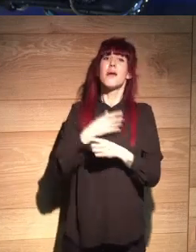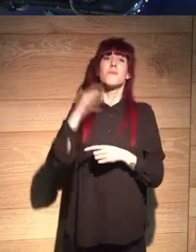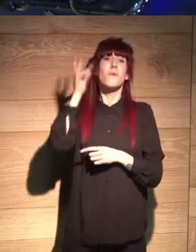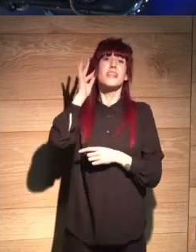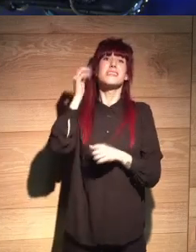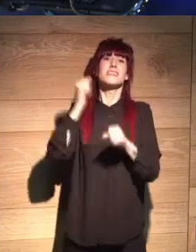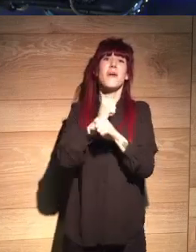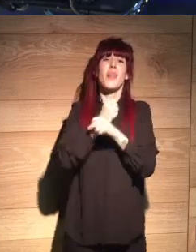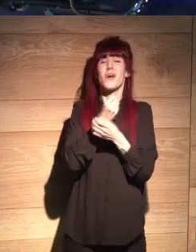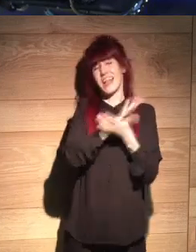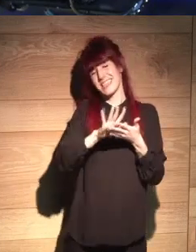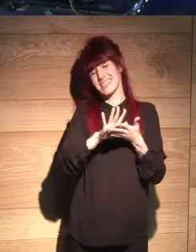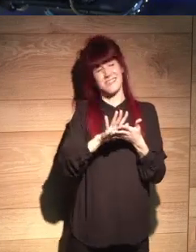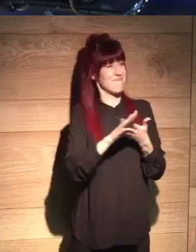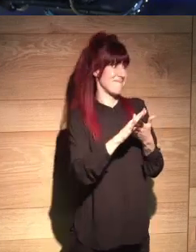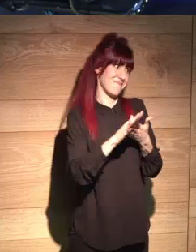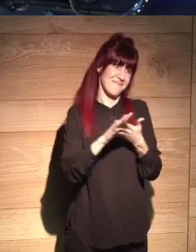women, we are working for free.